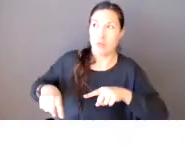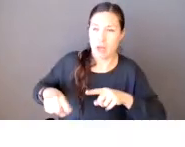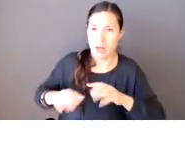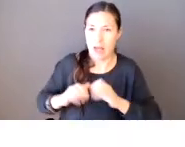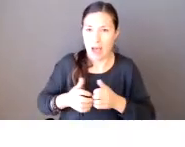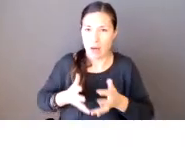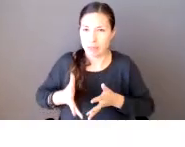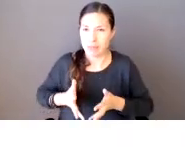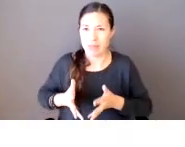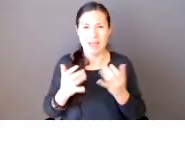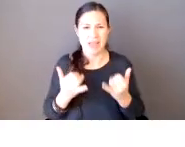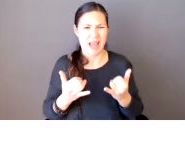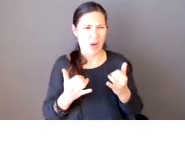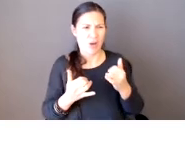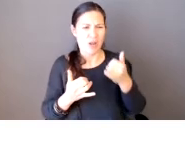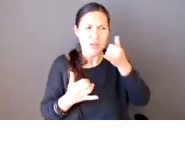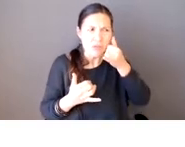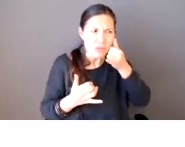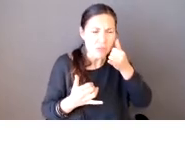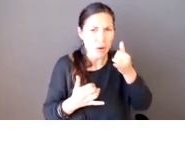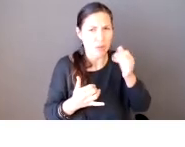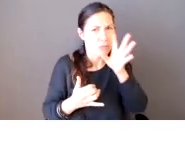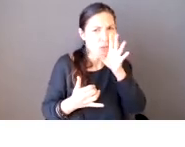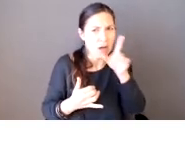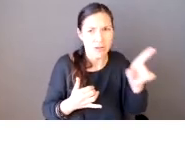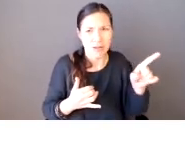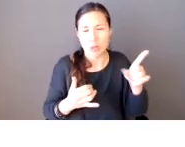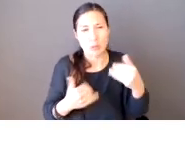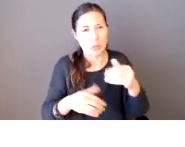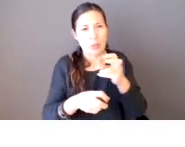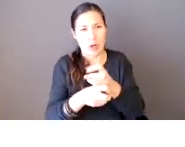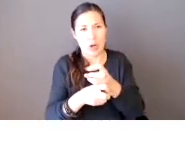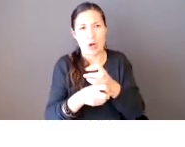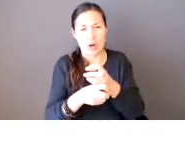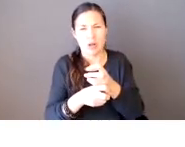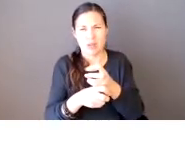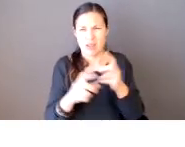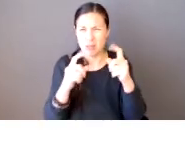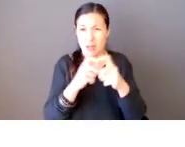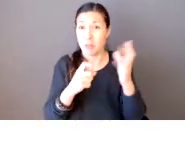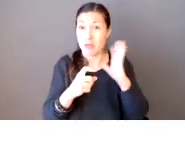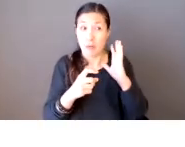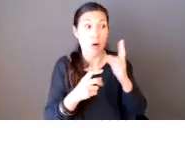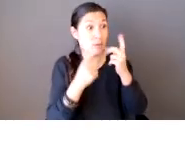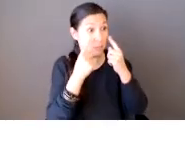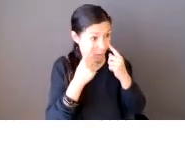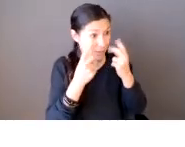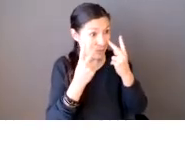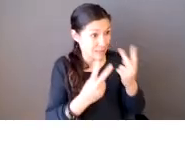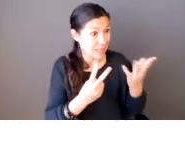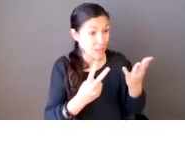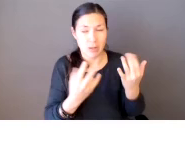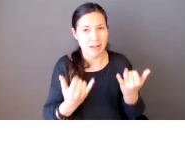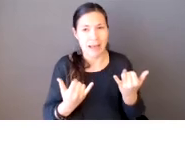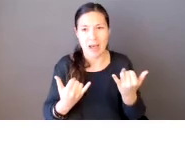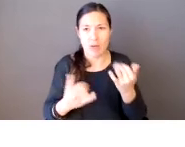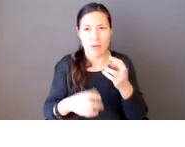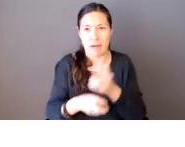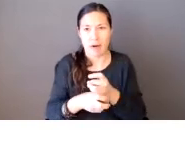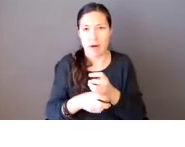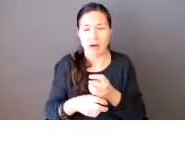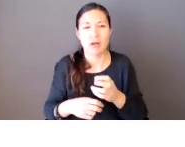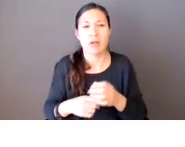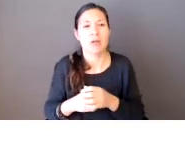it over the phone to talk to an elder, there were a lot of tricky components here. But it's the key piece in assessing the